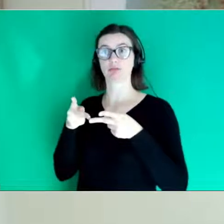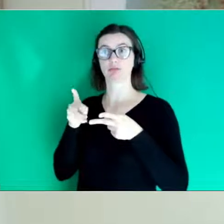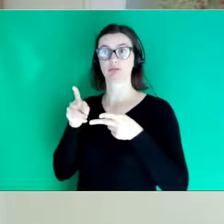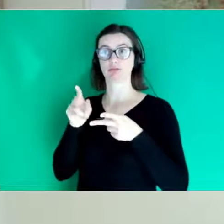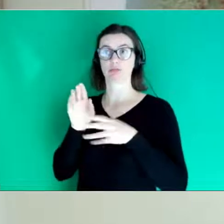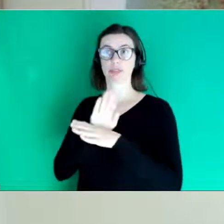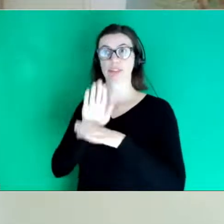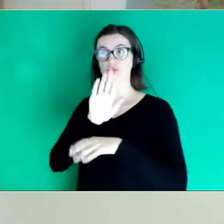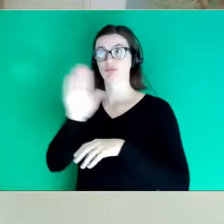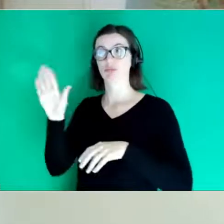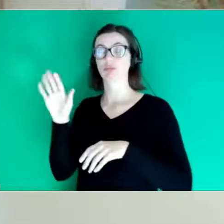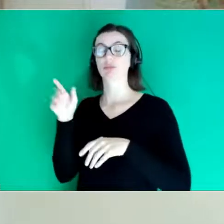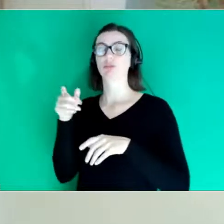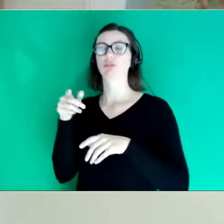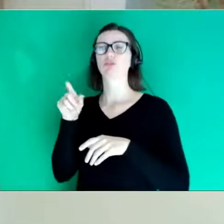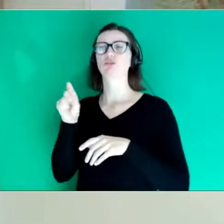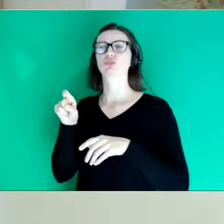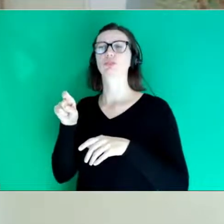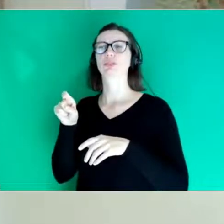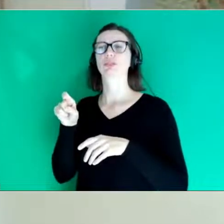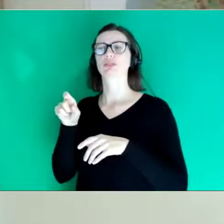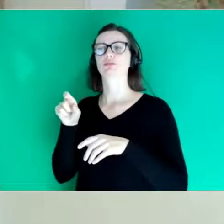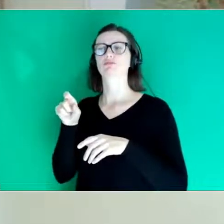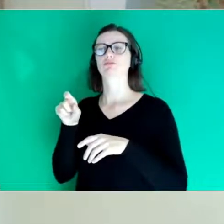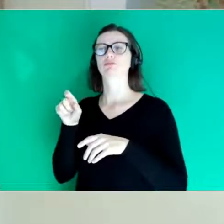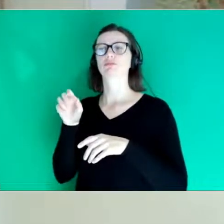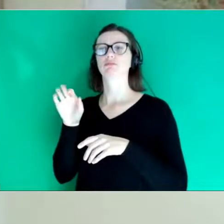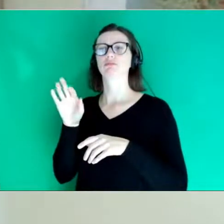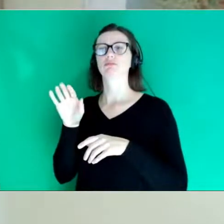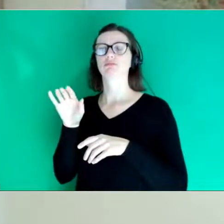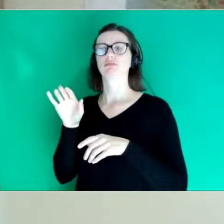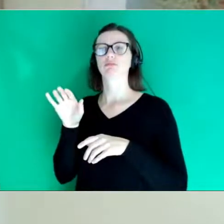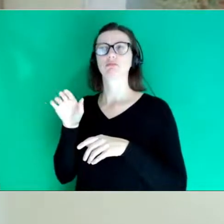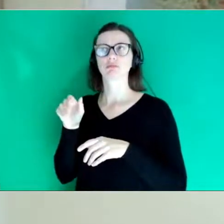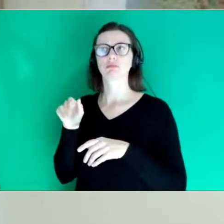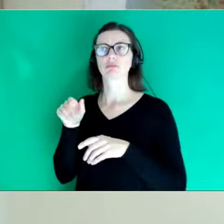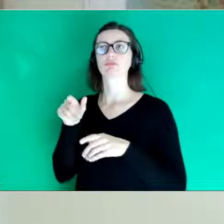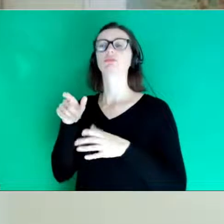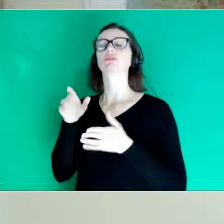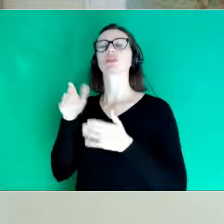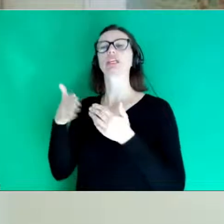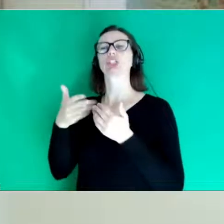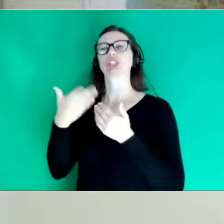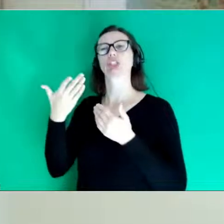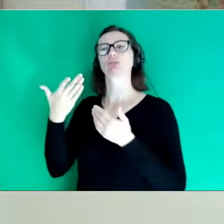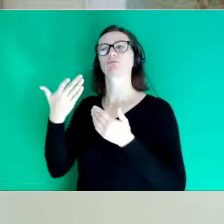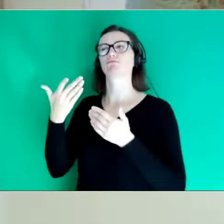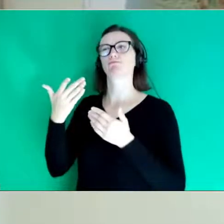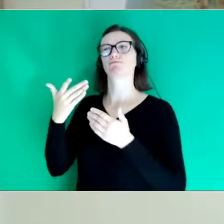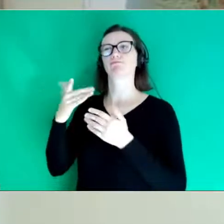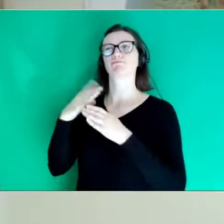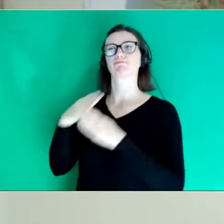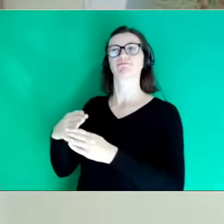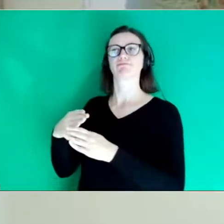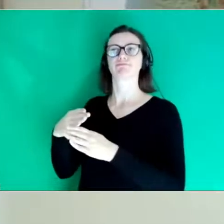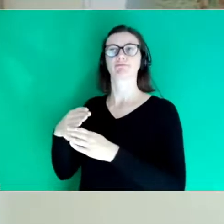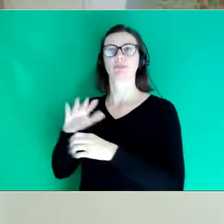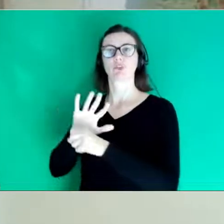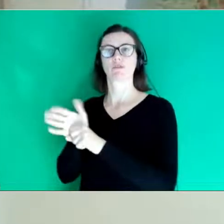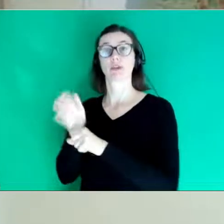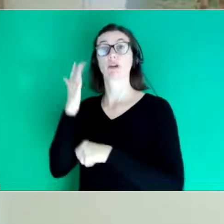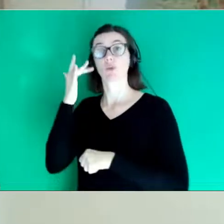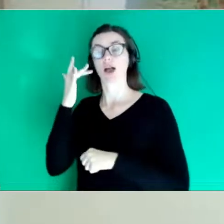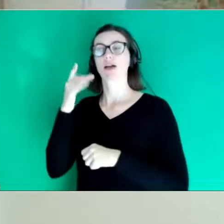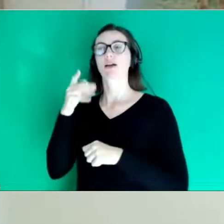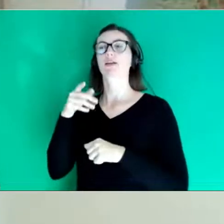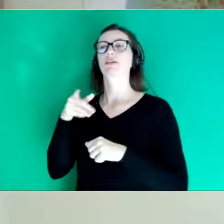free of the COVID by having only patrons who are vaccinated allowed inside, with